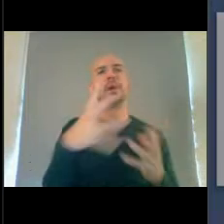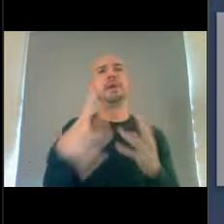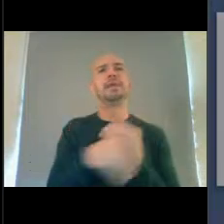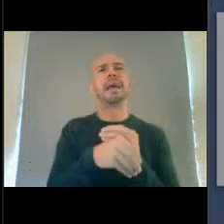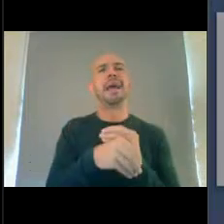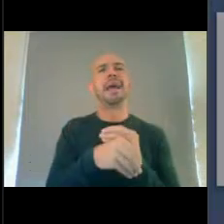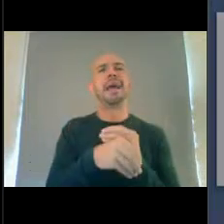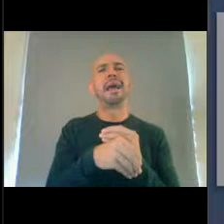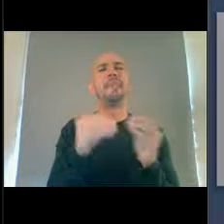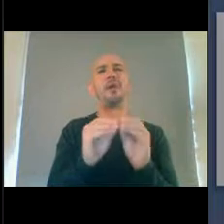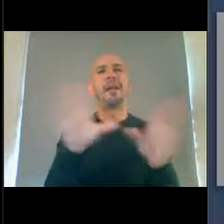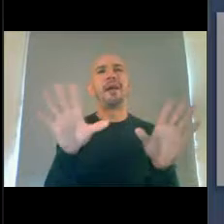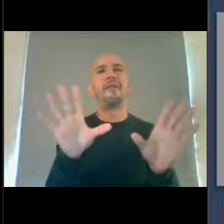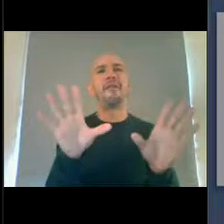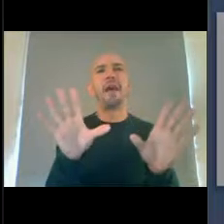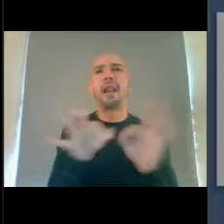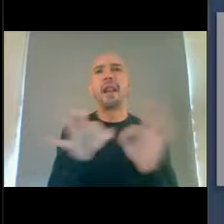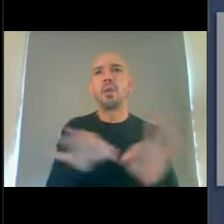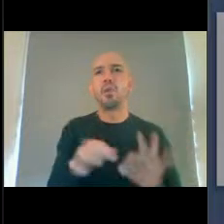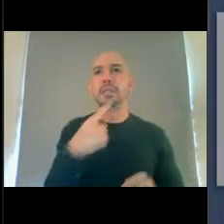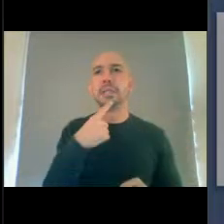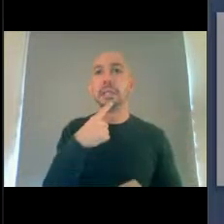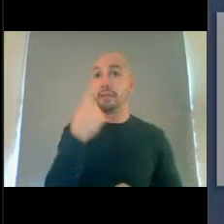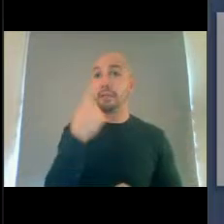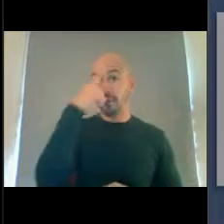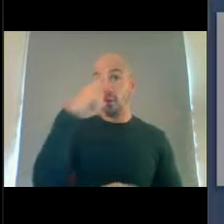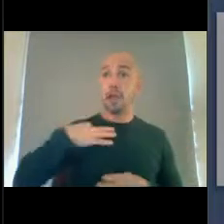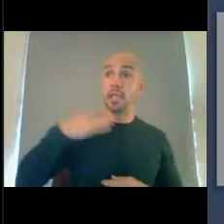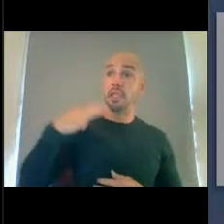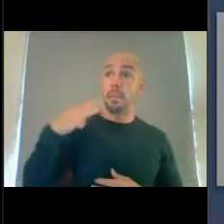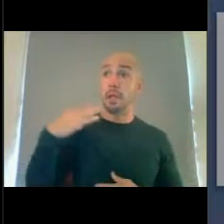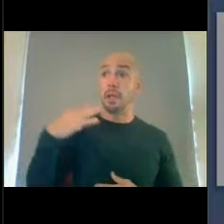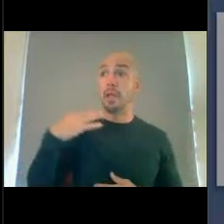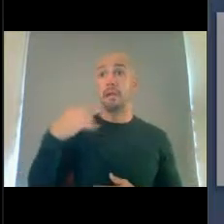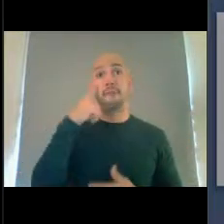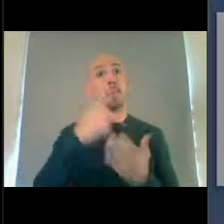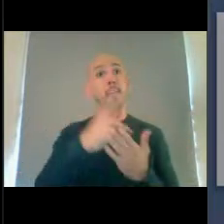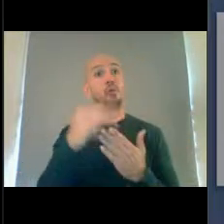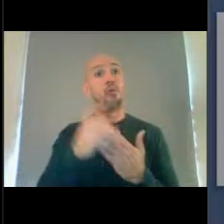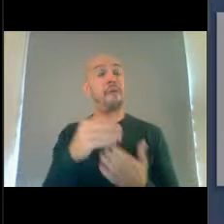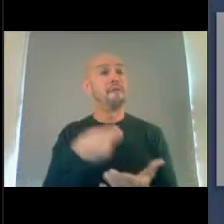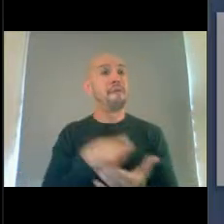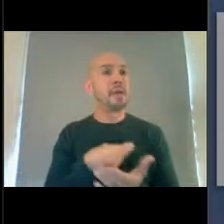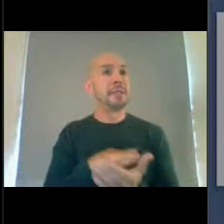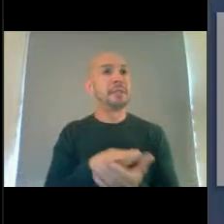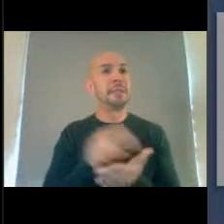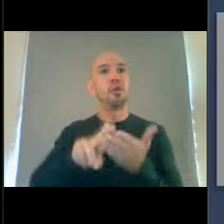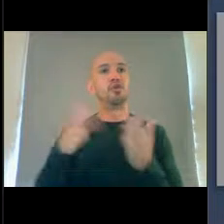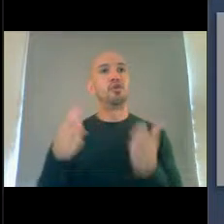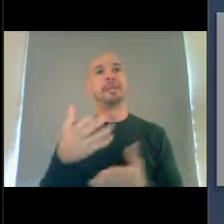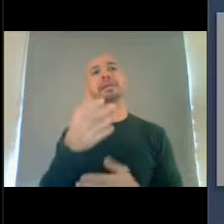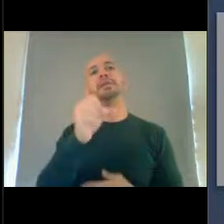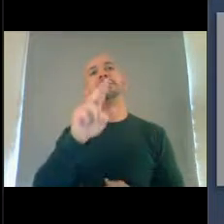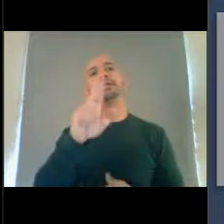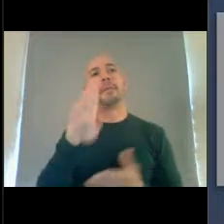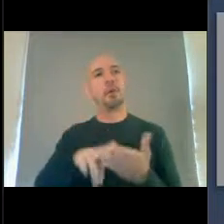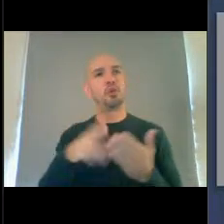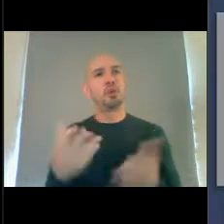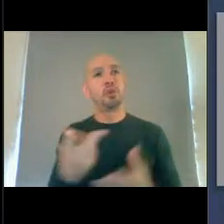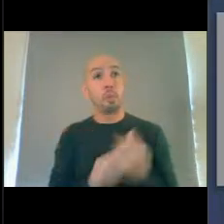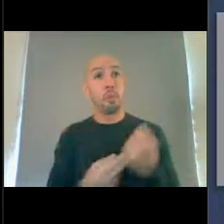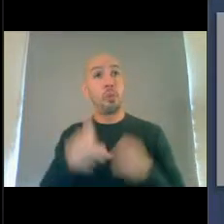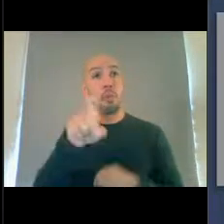language that says that in order to be eligible for program funding contractors and subcontractors must